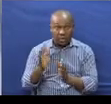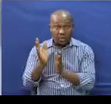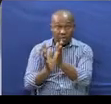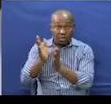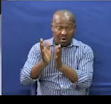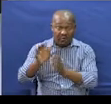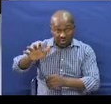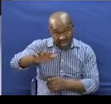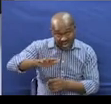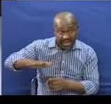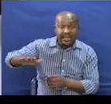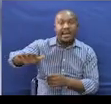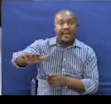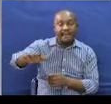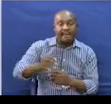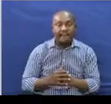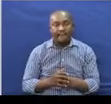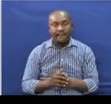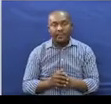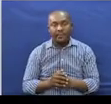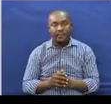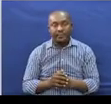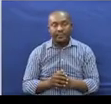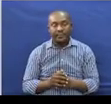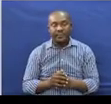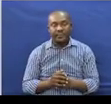Found in a certain geographical